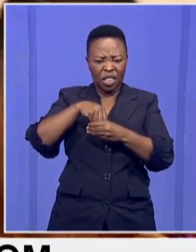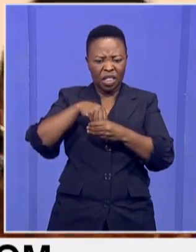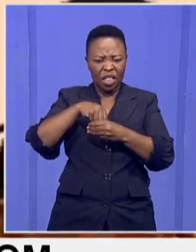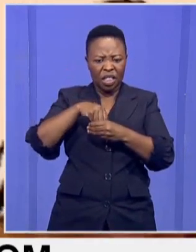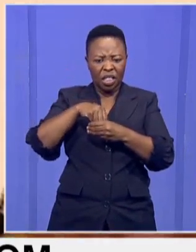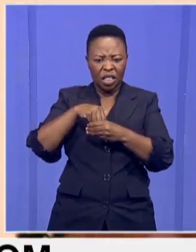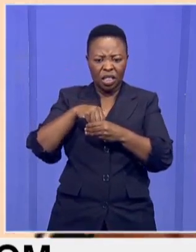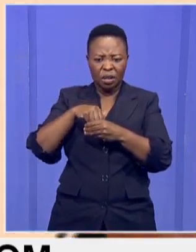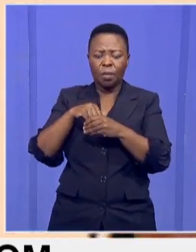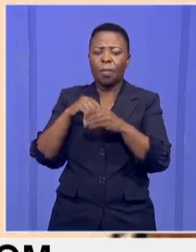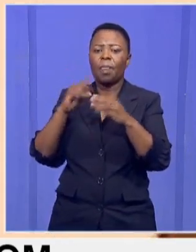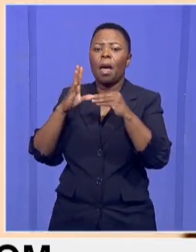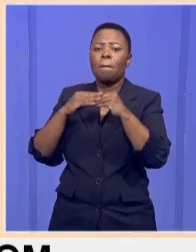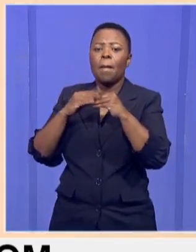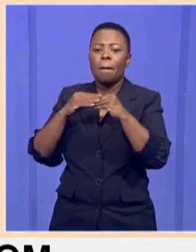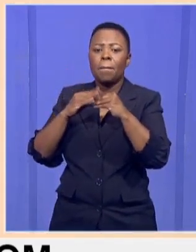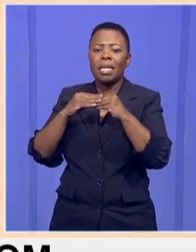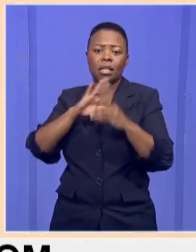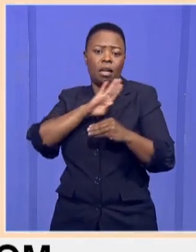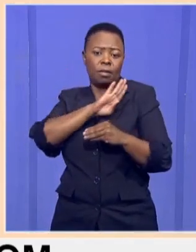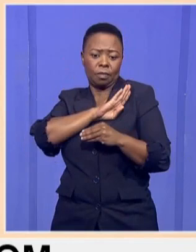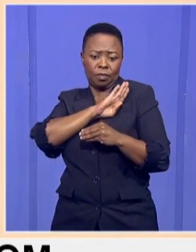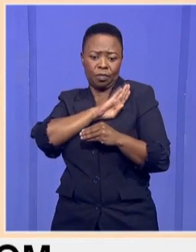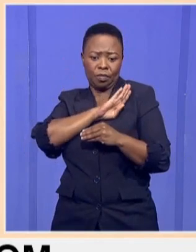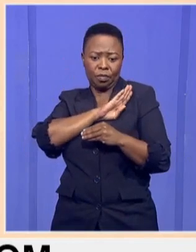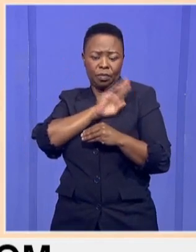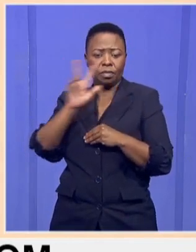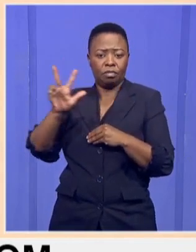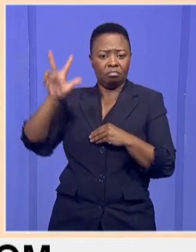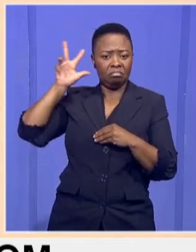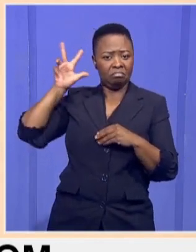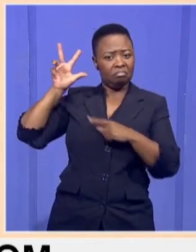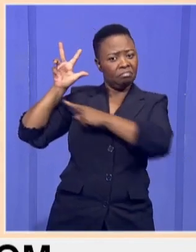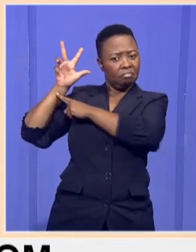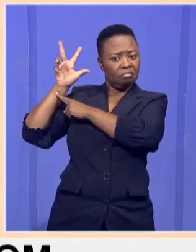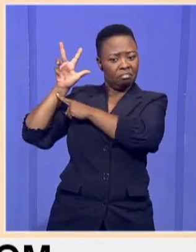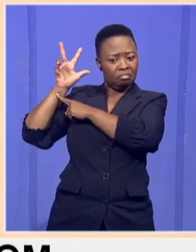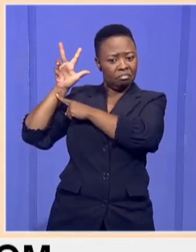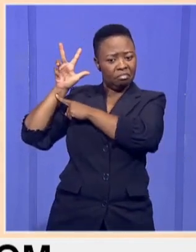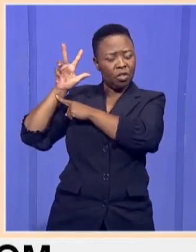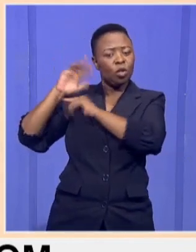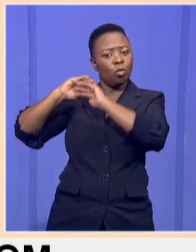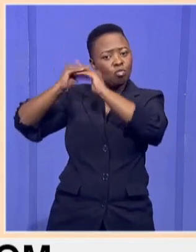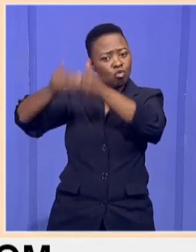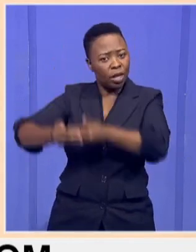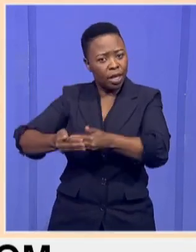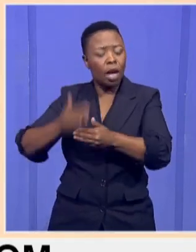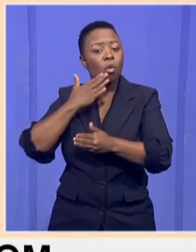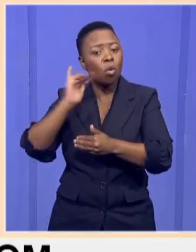Members of the National Defence Force swear to protect life, limb and property of South Africa.